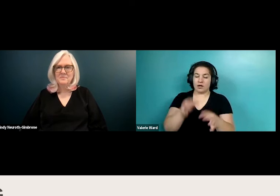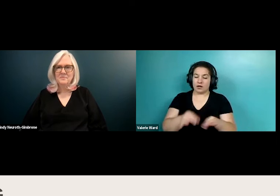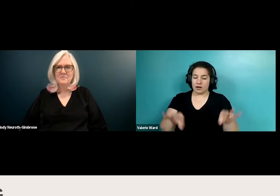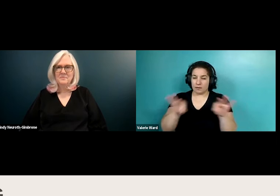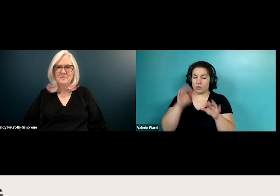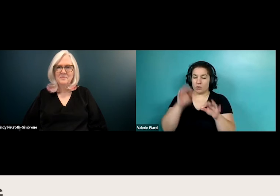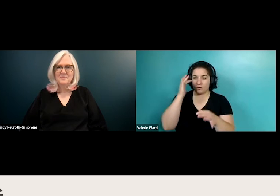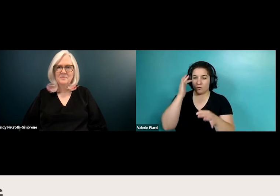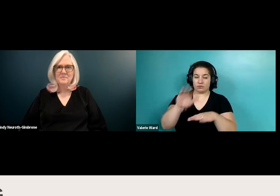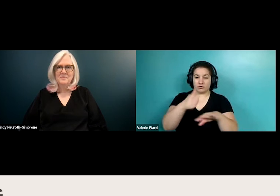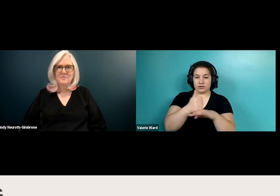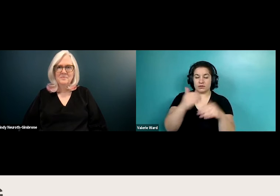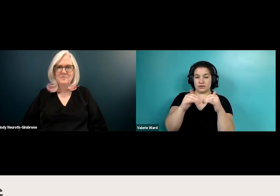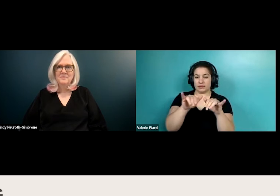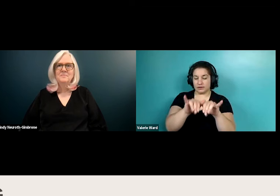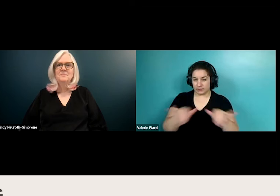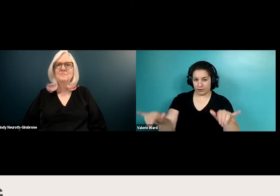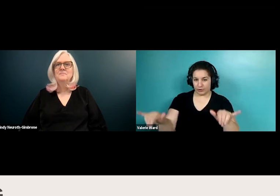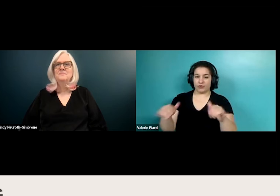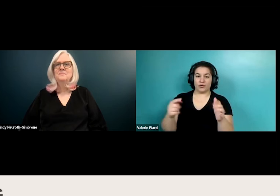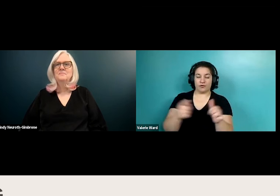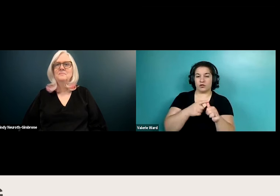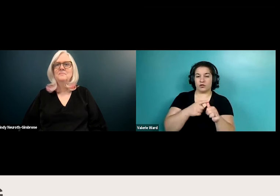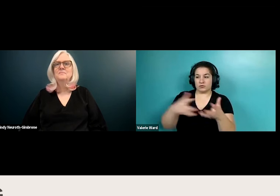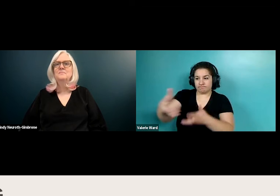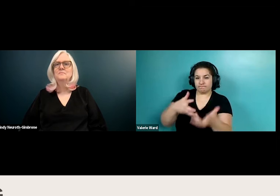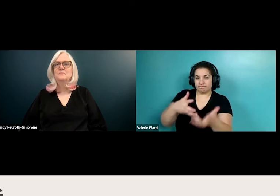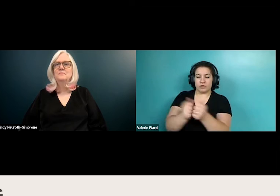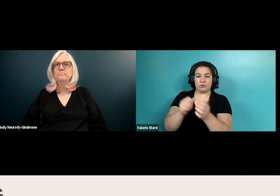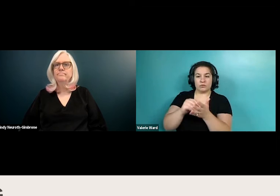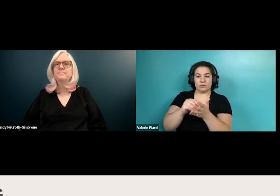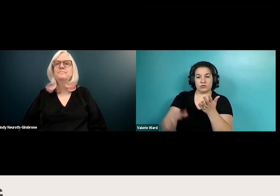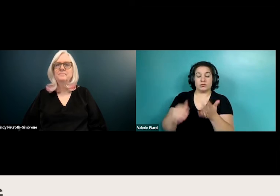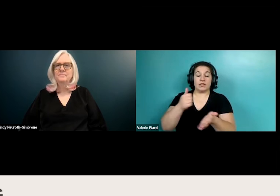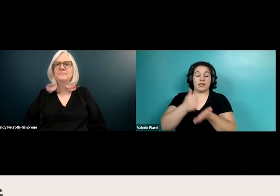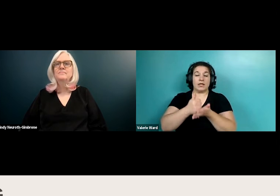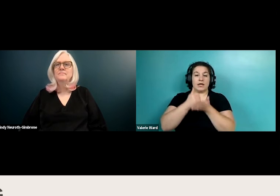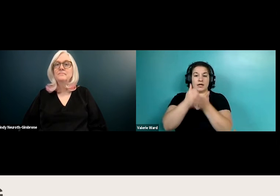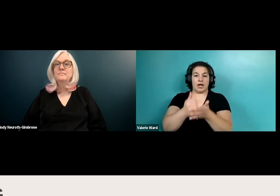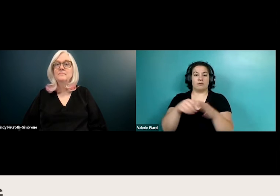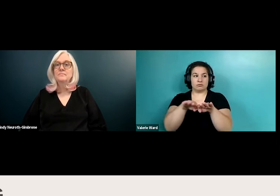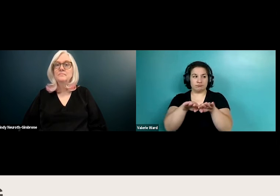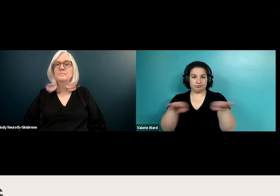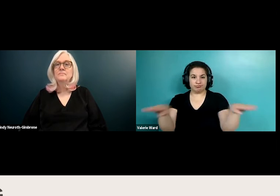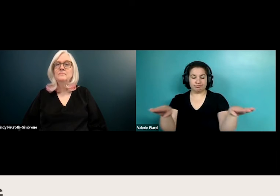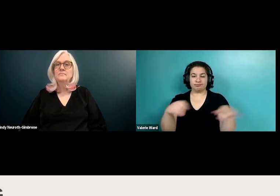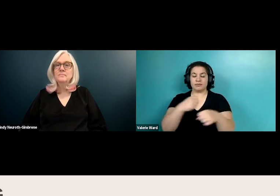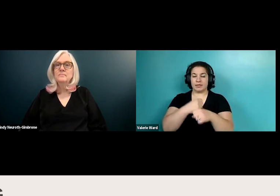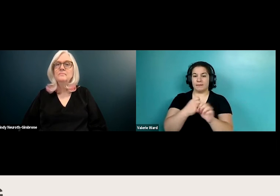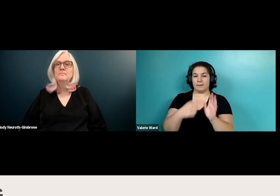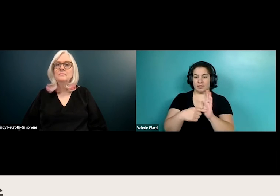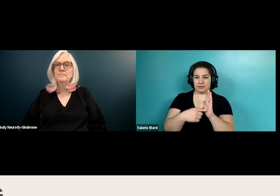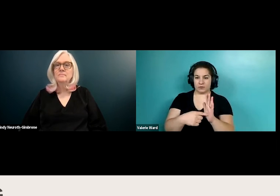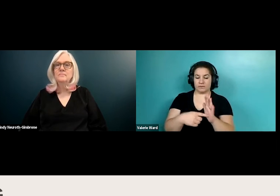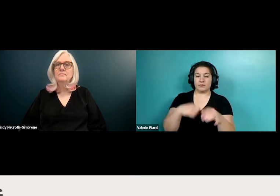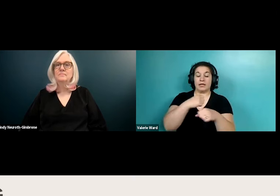with the students. And also it helps level the playing field when you're creating your examples. So basically, create examples that